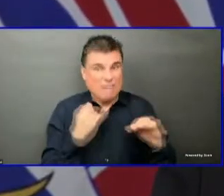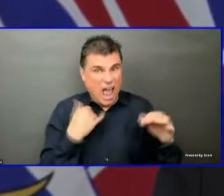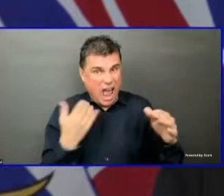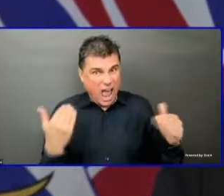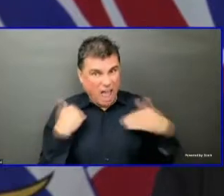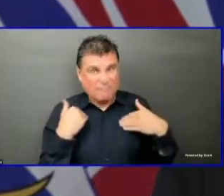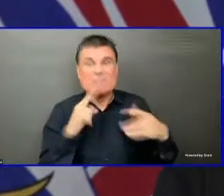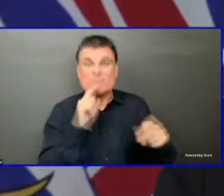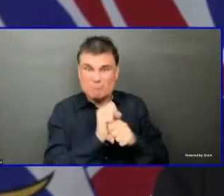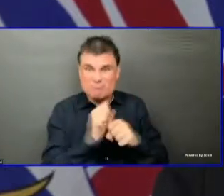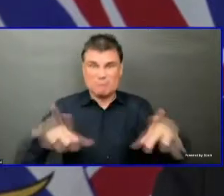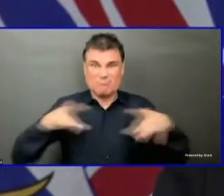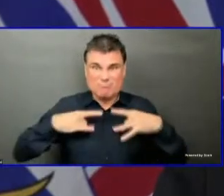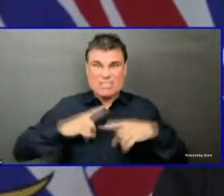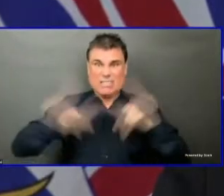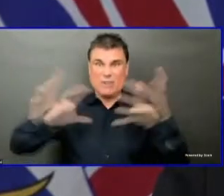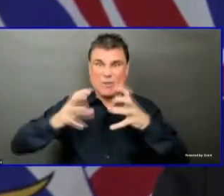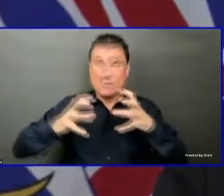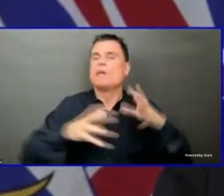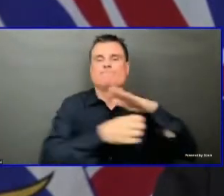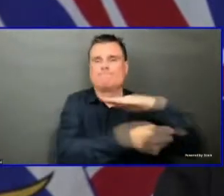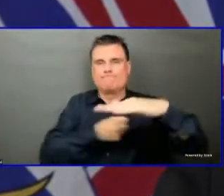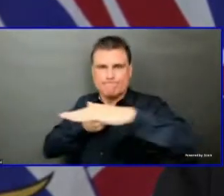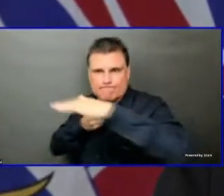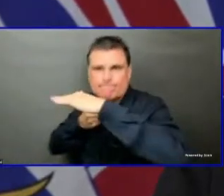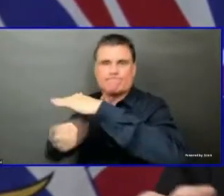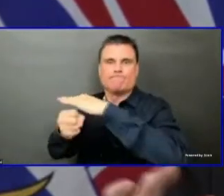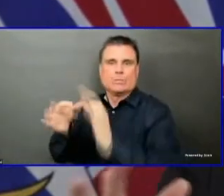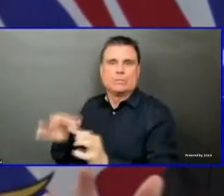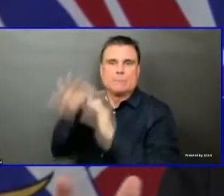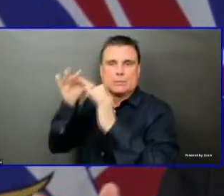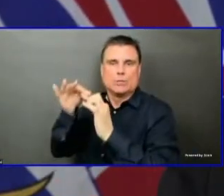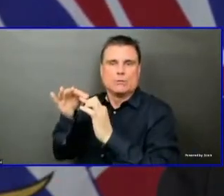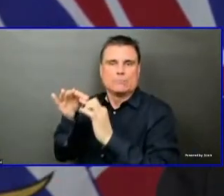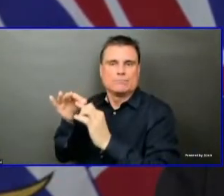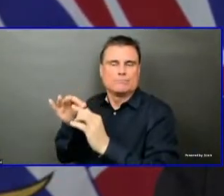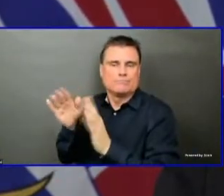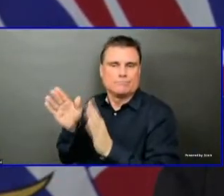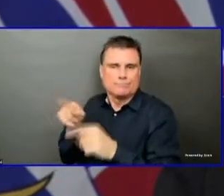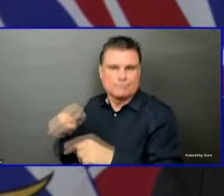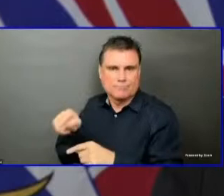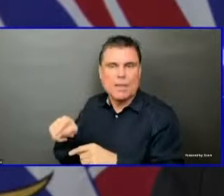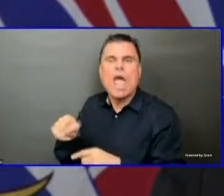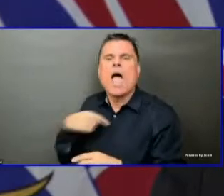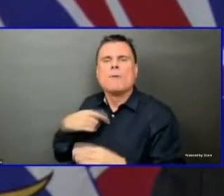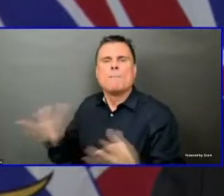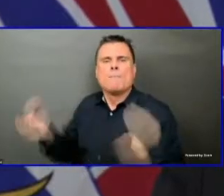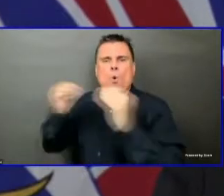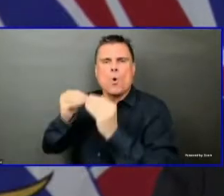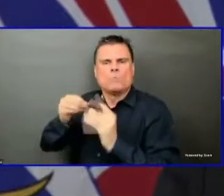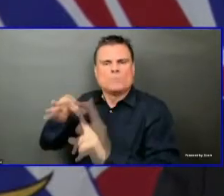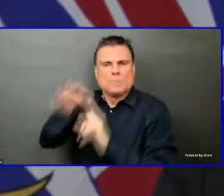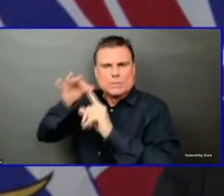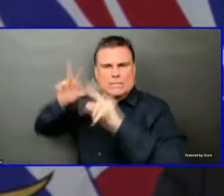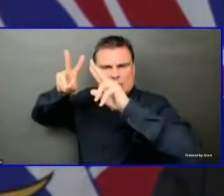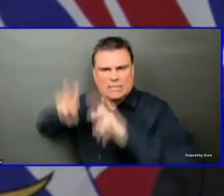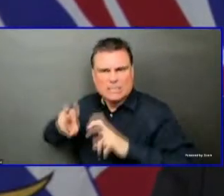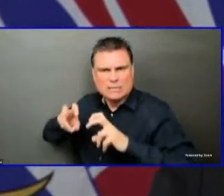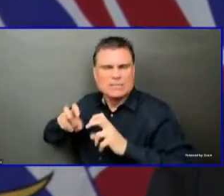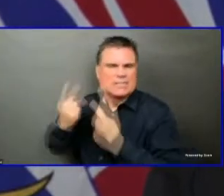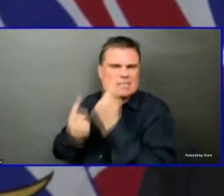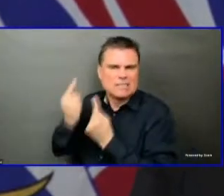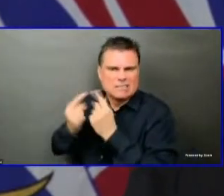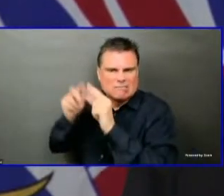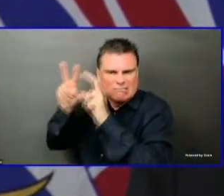the additional testing that we're doing around even non-close